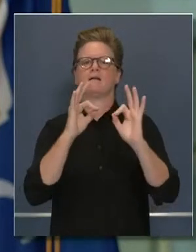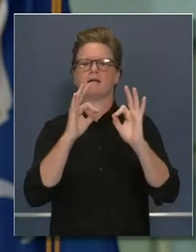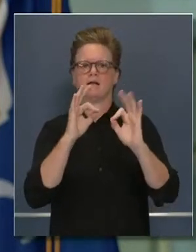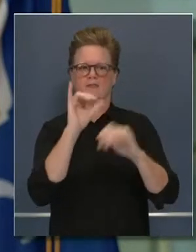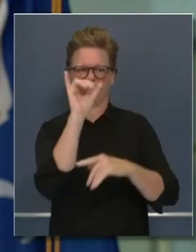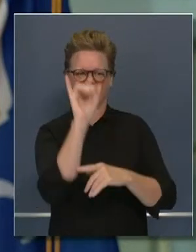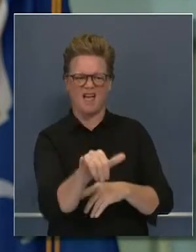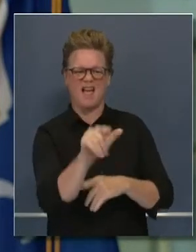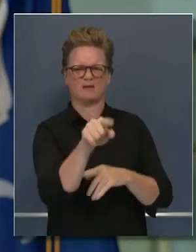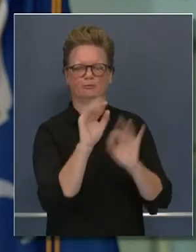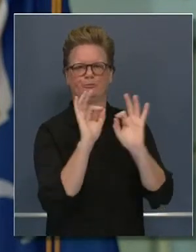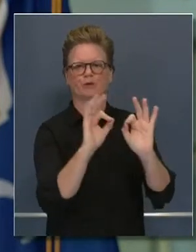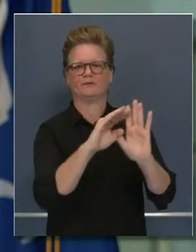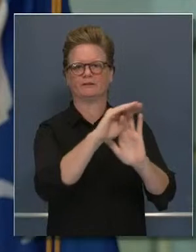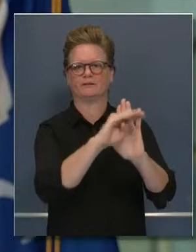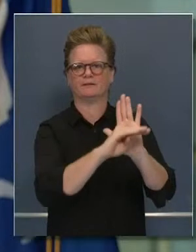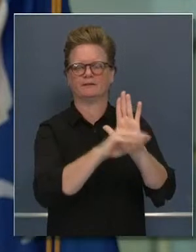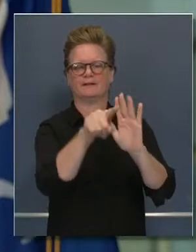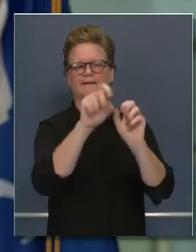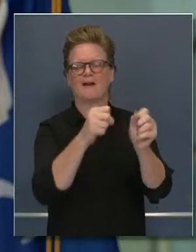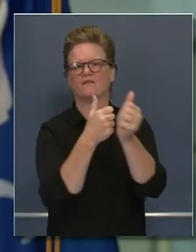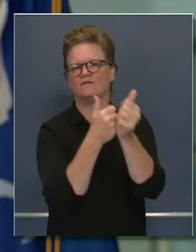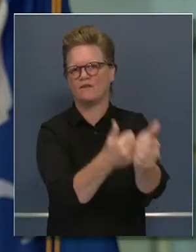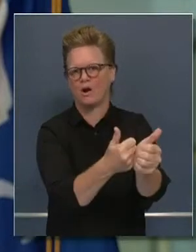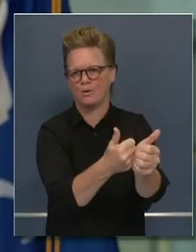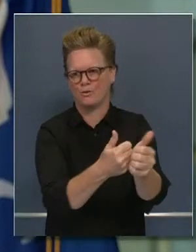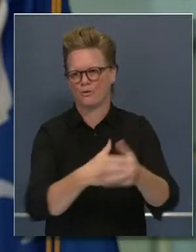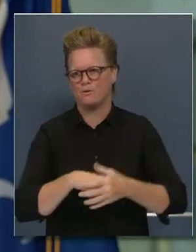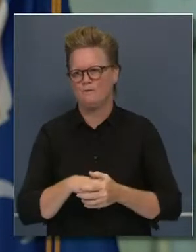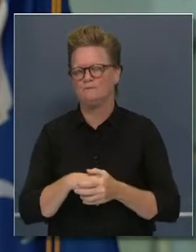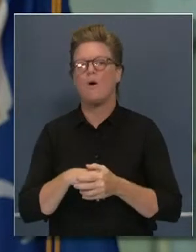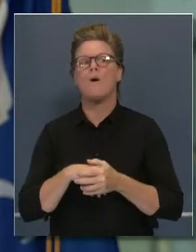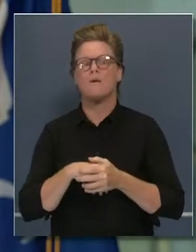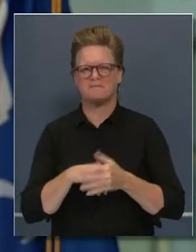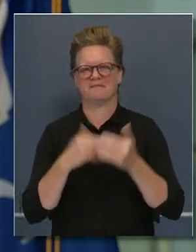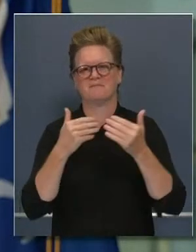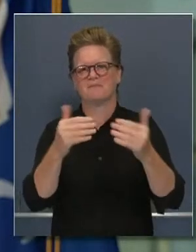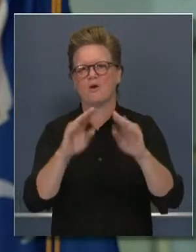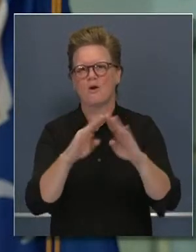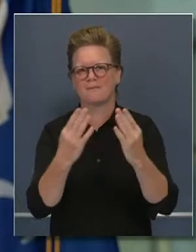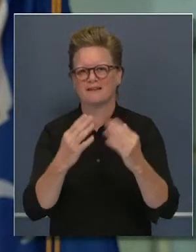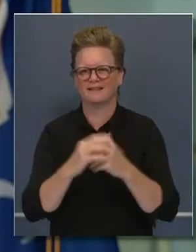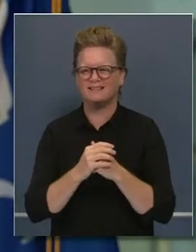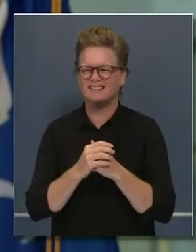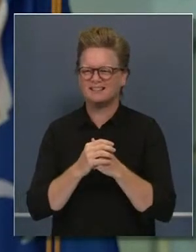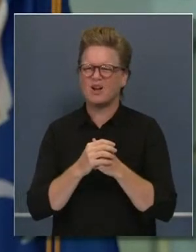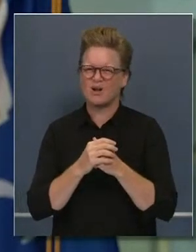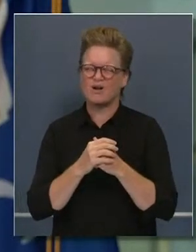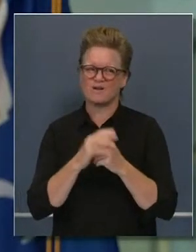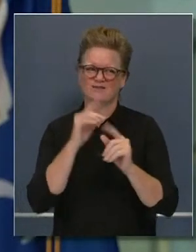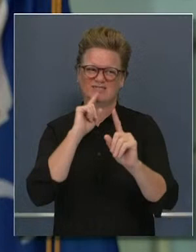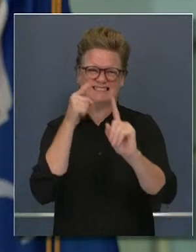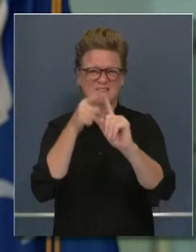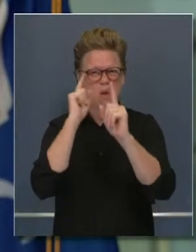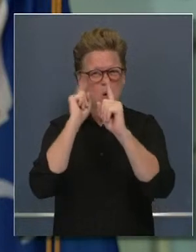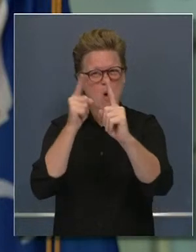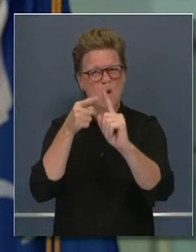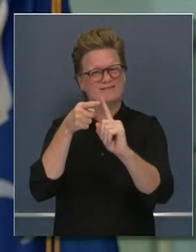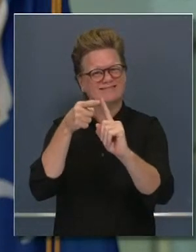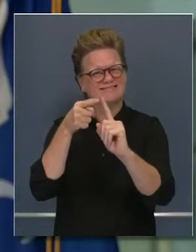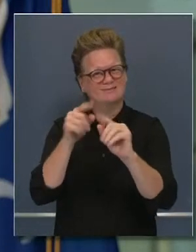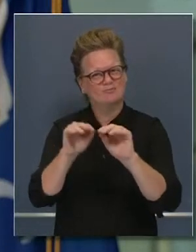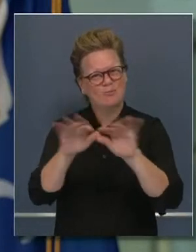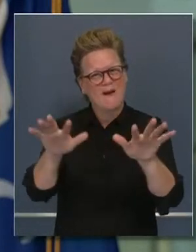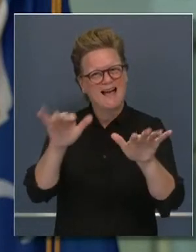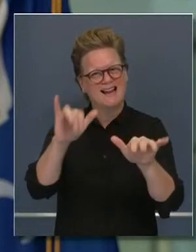place that allows us to minimize transmission across the state. We will, of course, be learning as we go through these